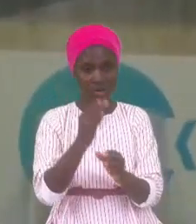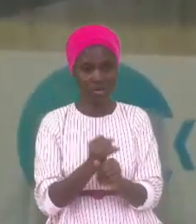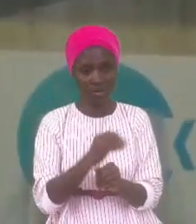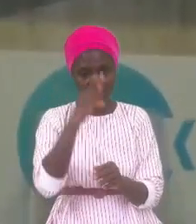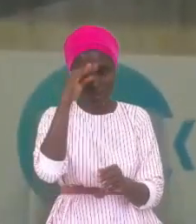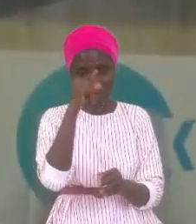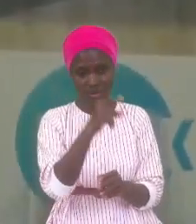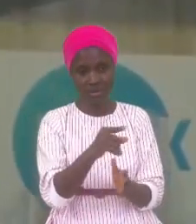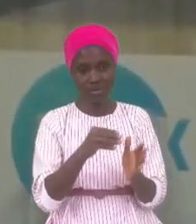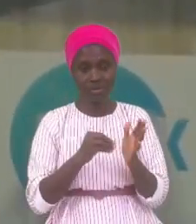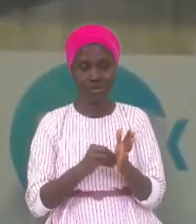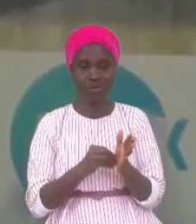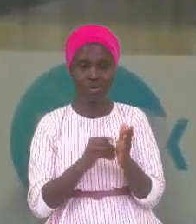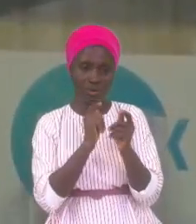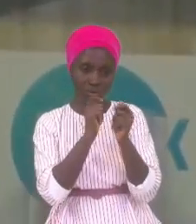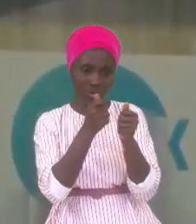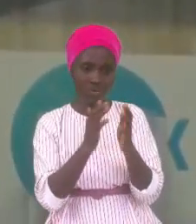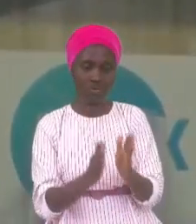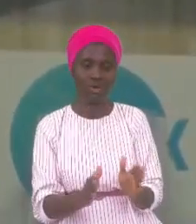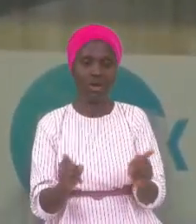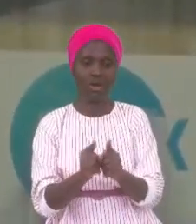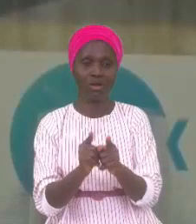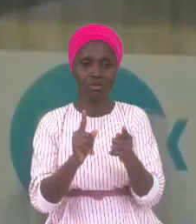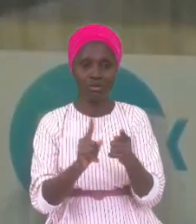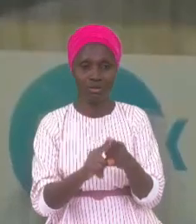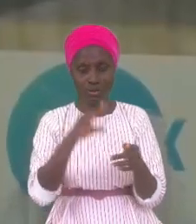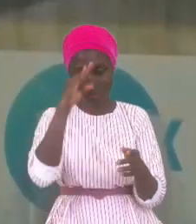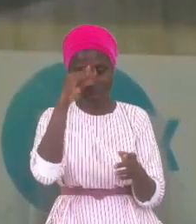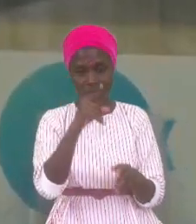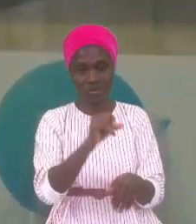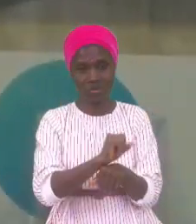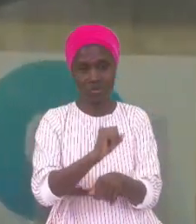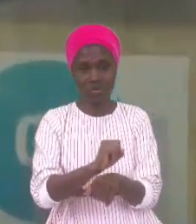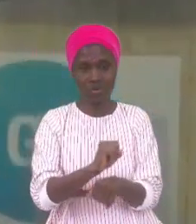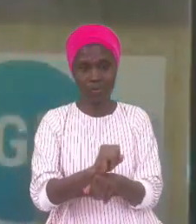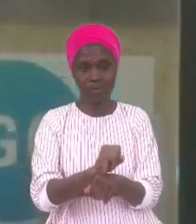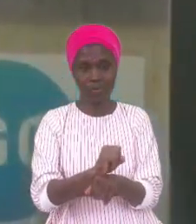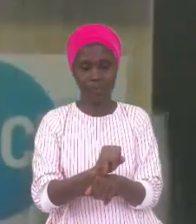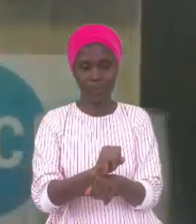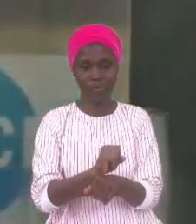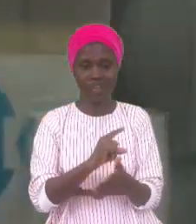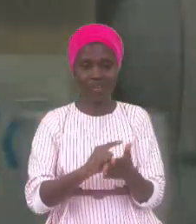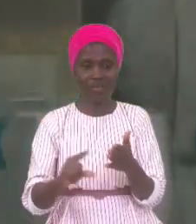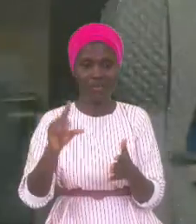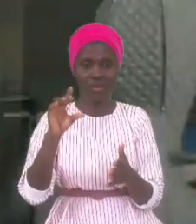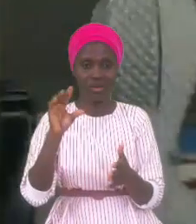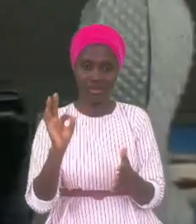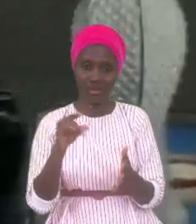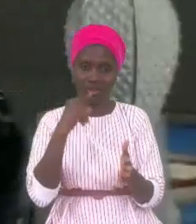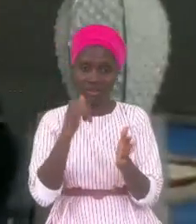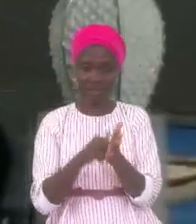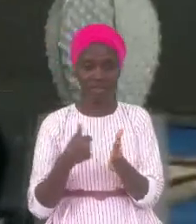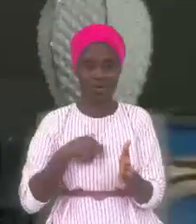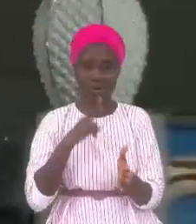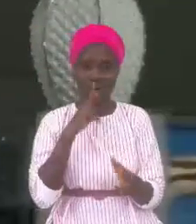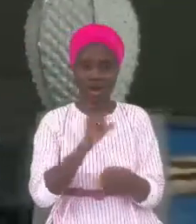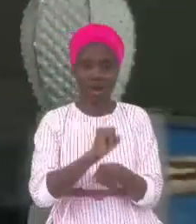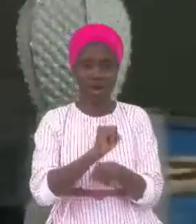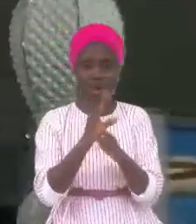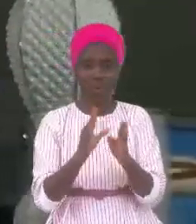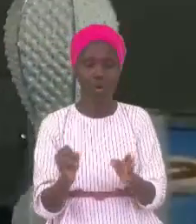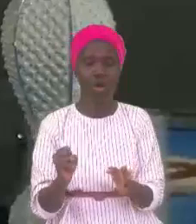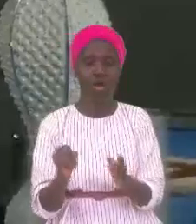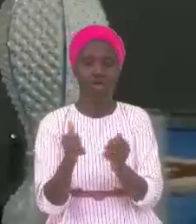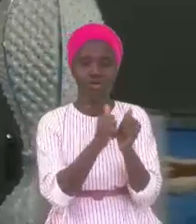to his own labor. Verse 9 says, for we are laborers together with God.